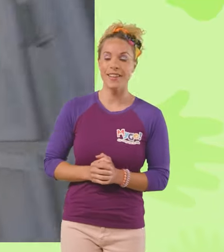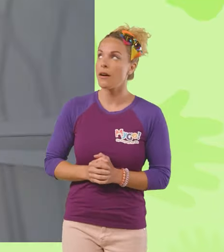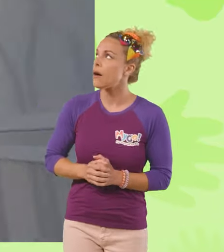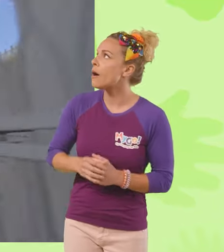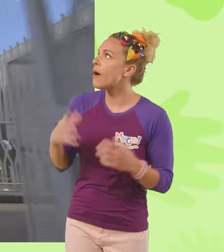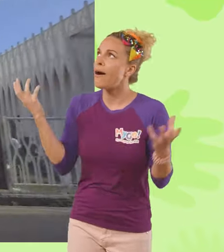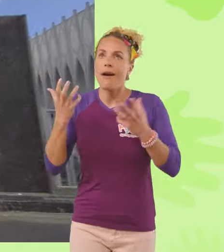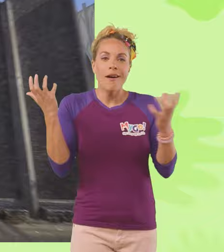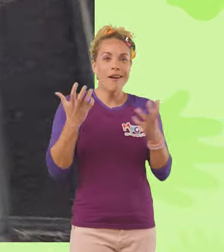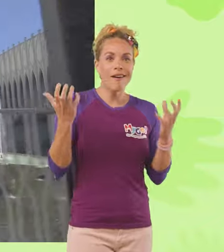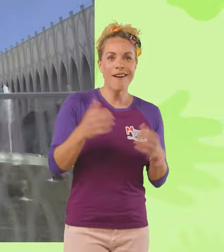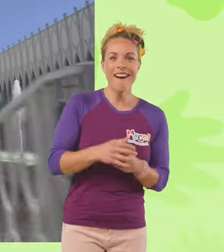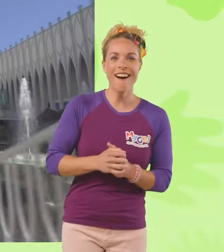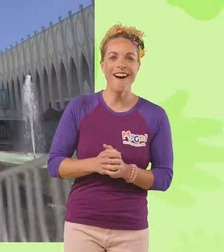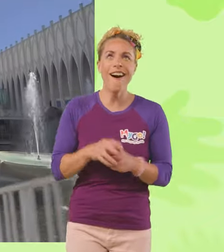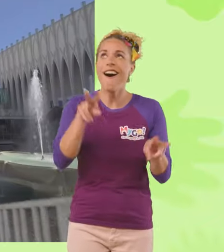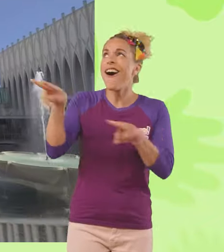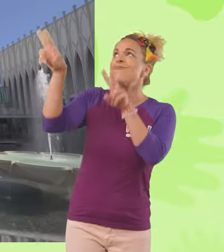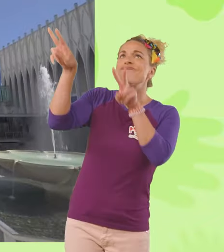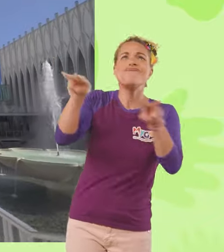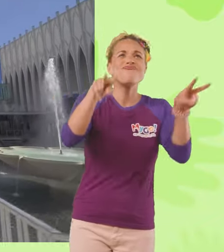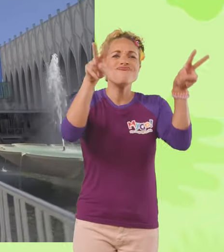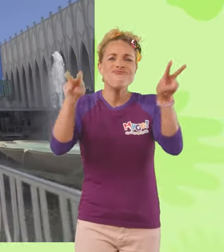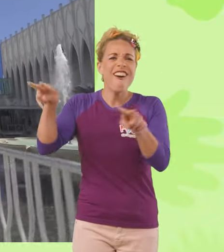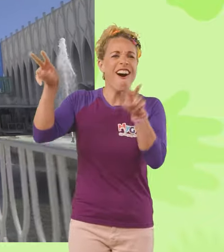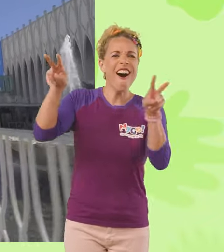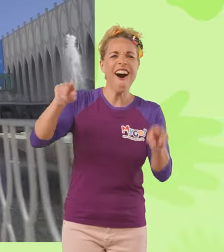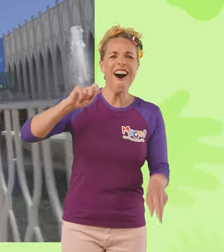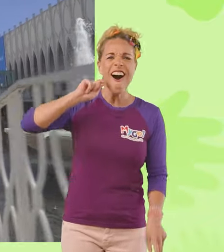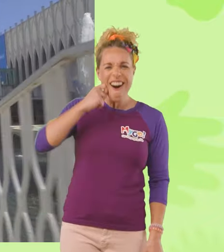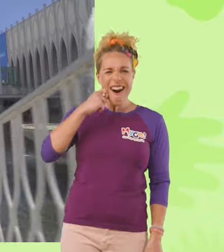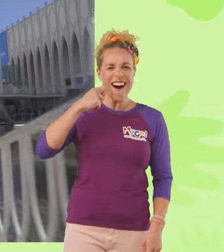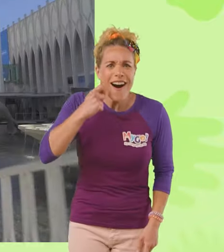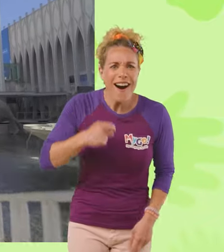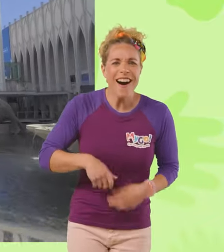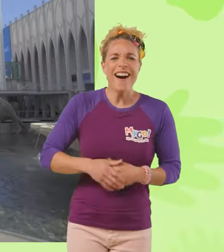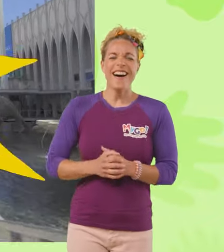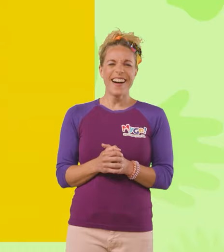Whoa! Look at this place! This place is awesome!